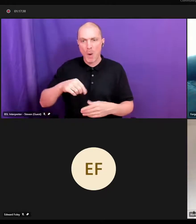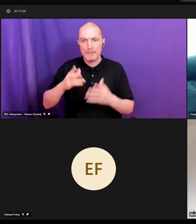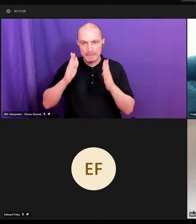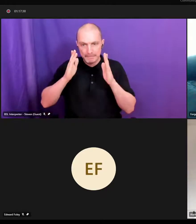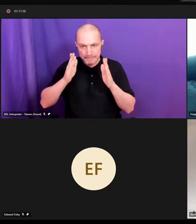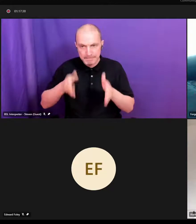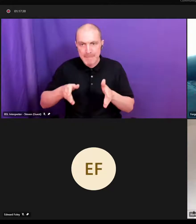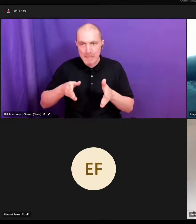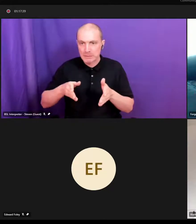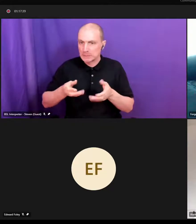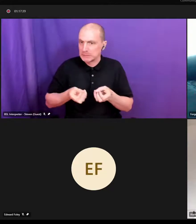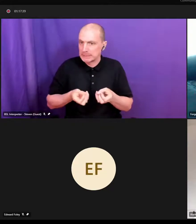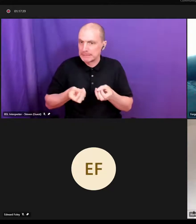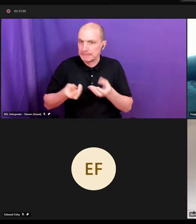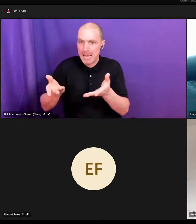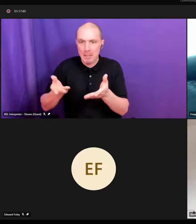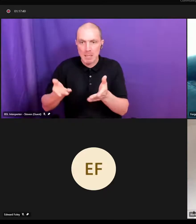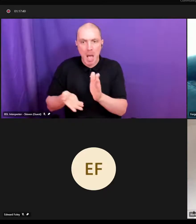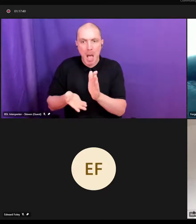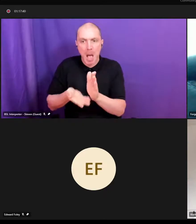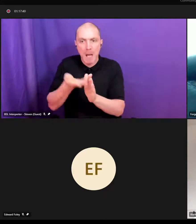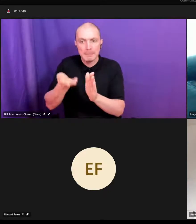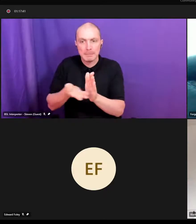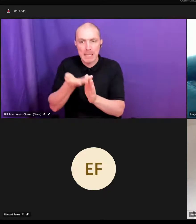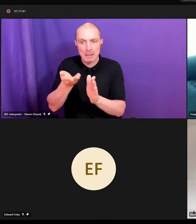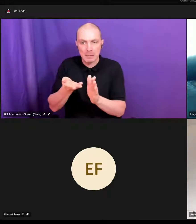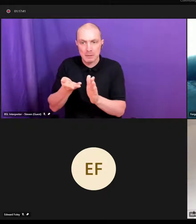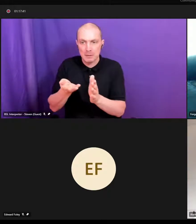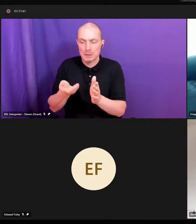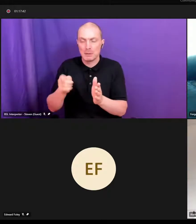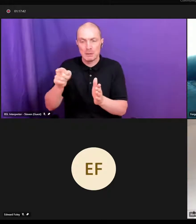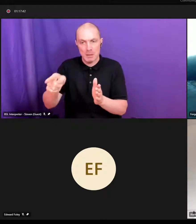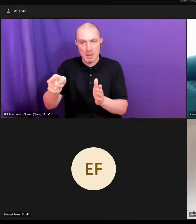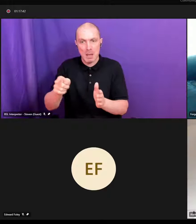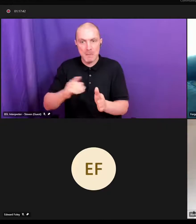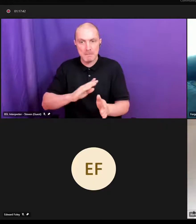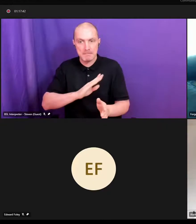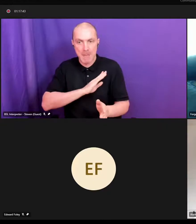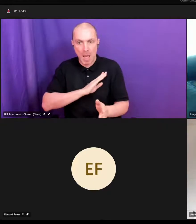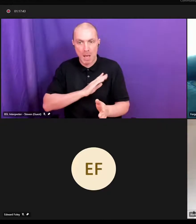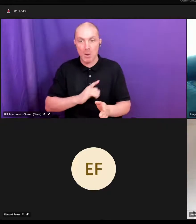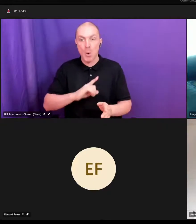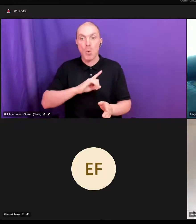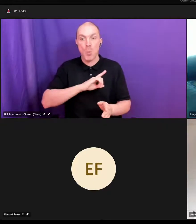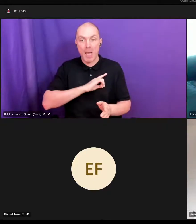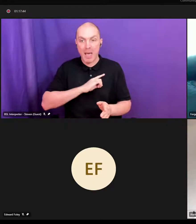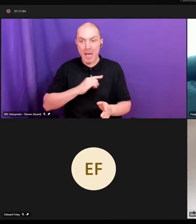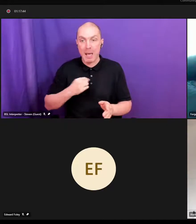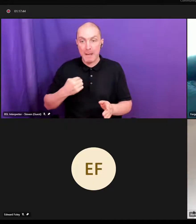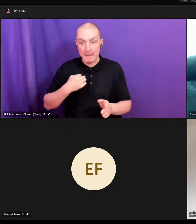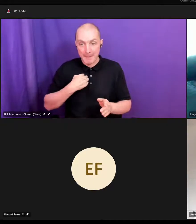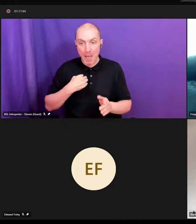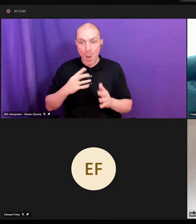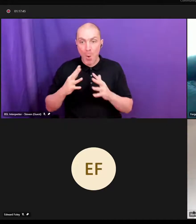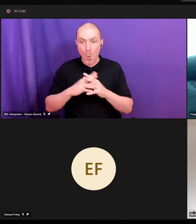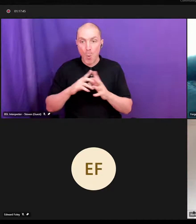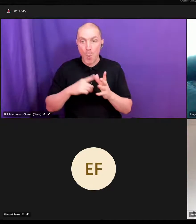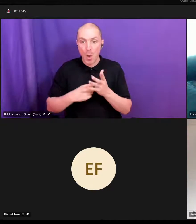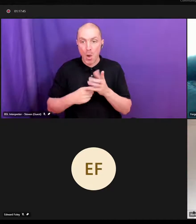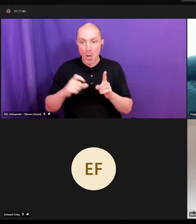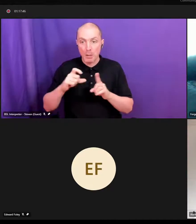parks that are in the areas? Because quite a few of the play parks in my ward have been upgraded